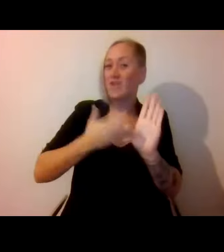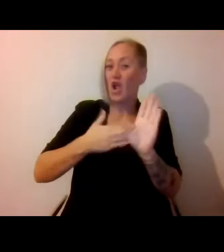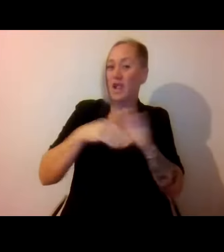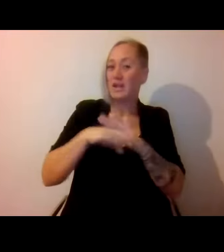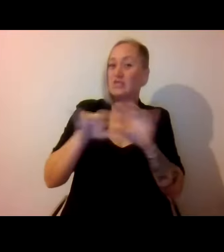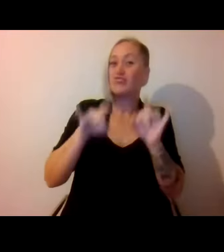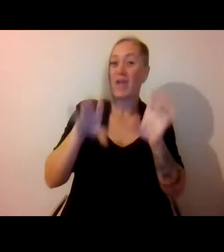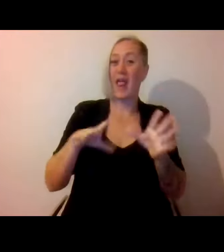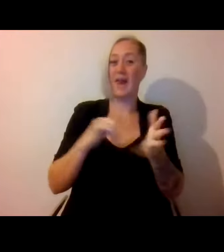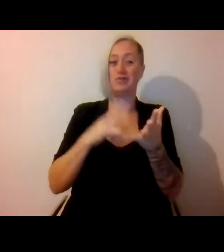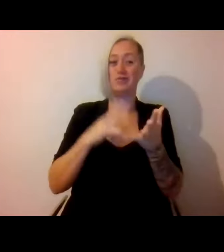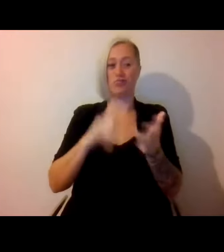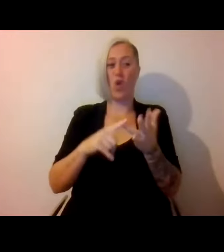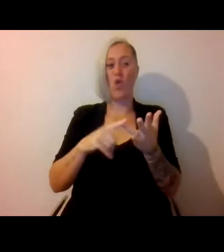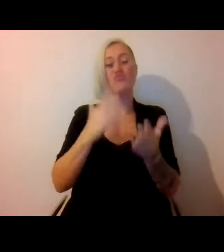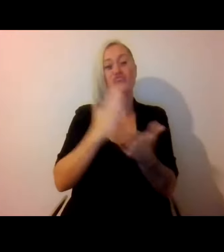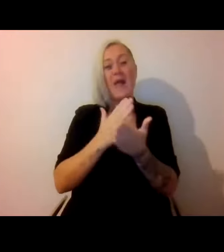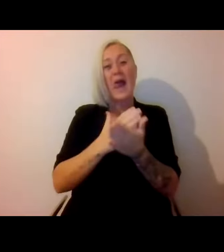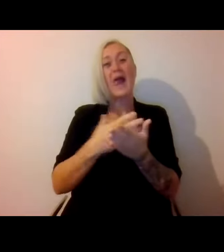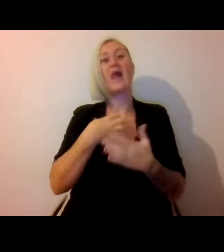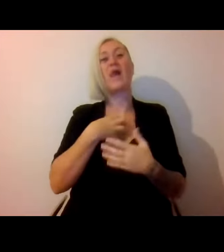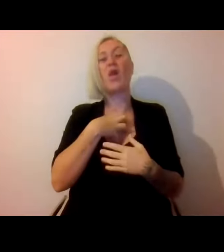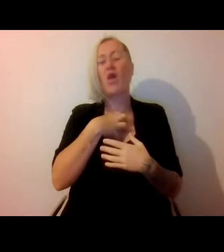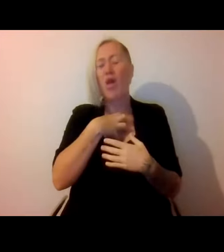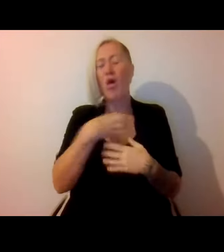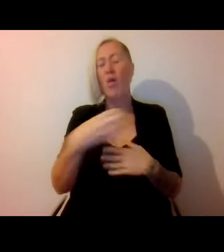work needs to be done in a holistic sense.